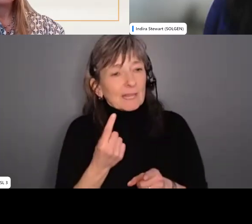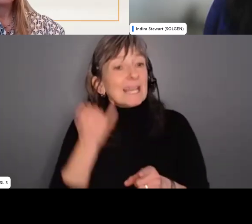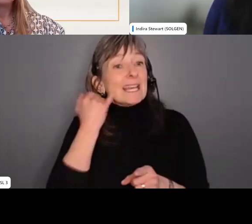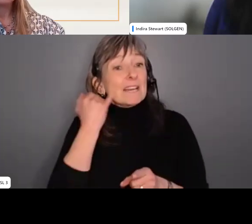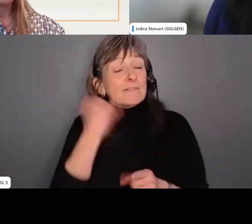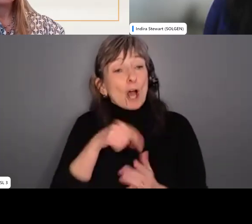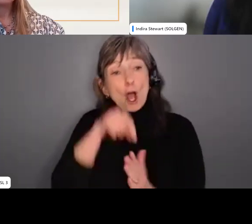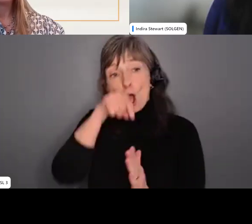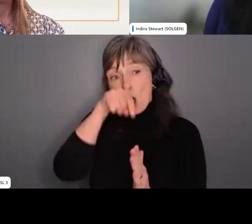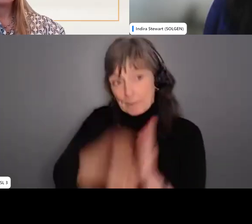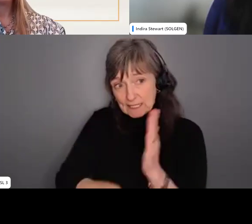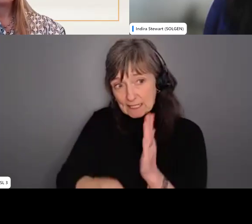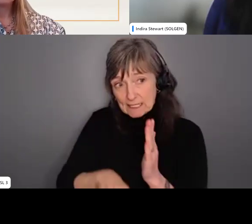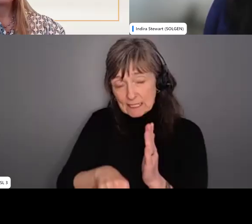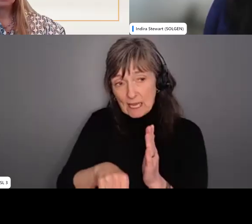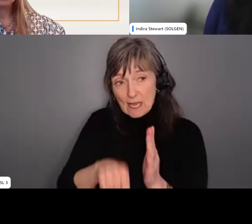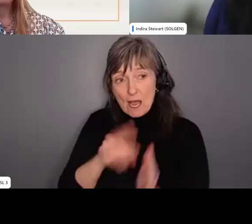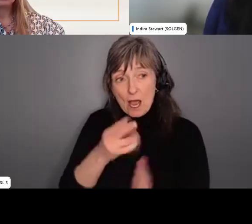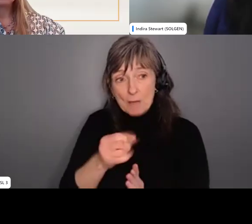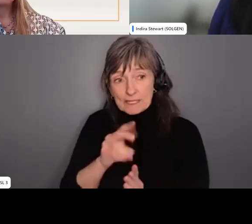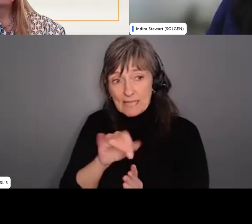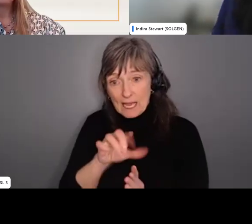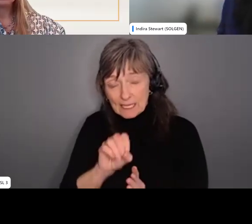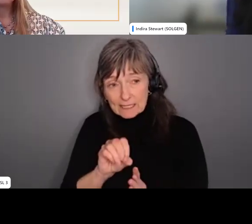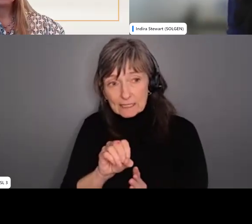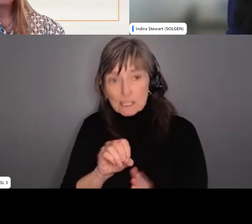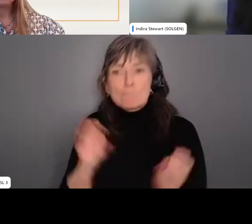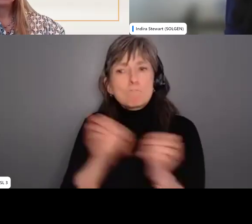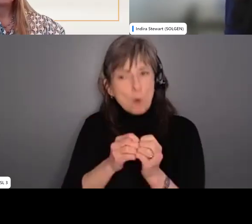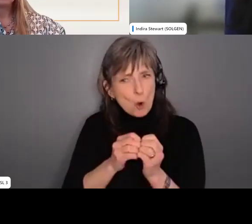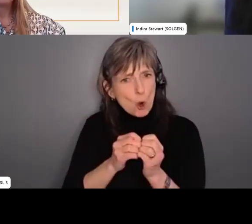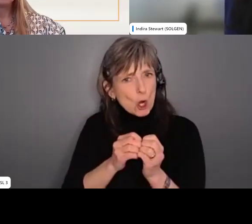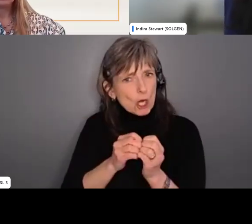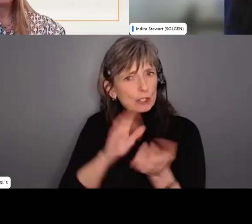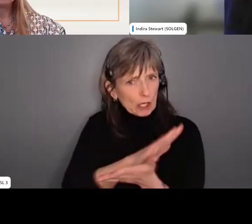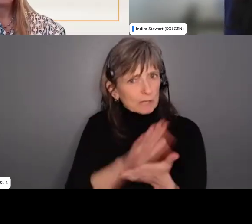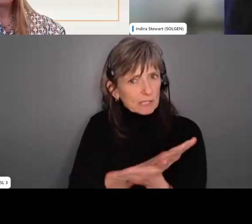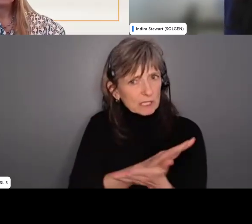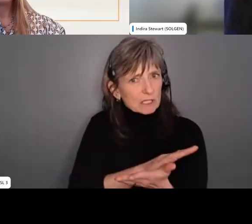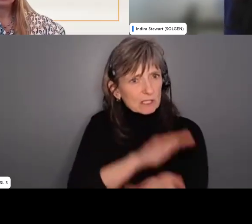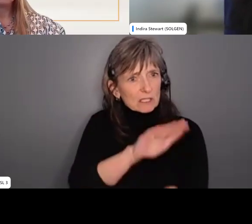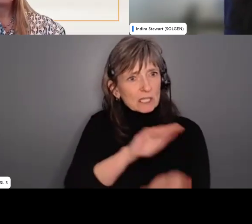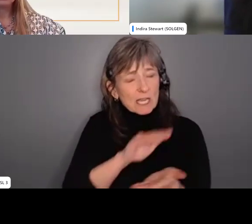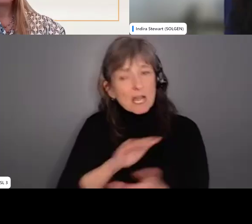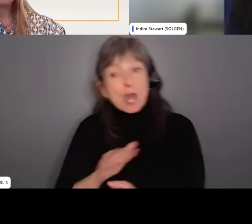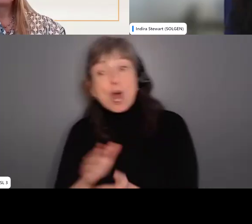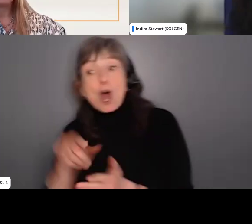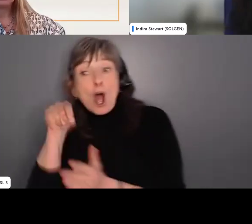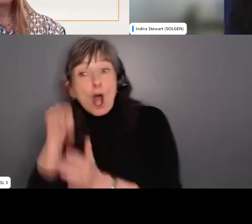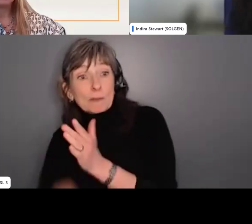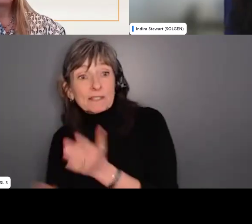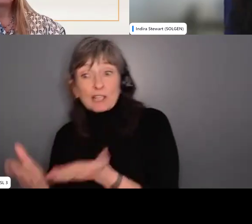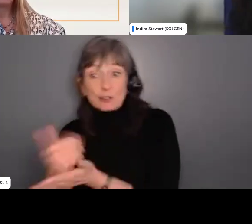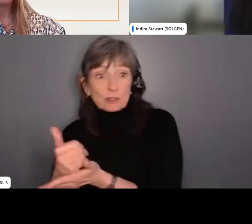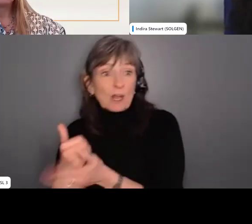as opposed to a homicide suicide situation. And those we tend to review quicker because obviously